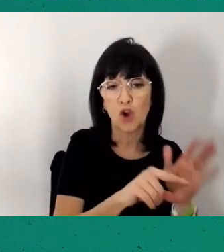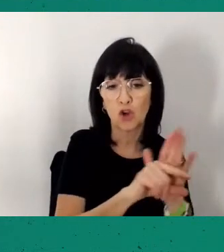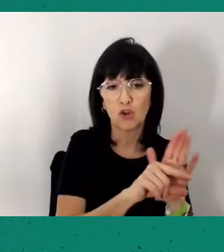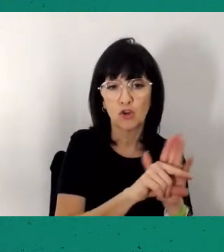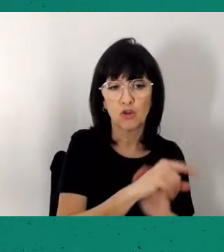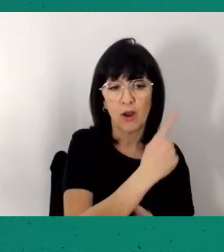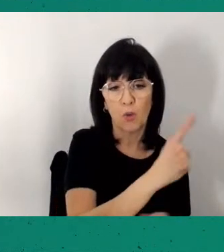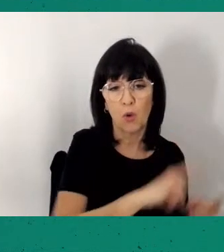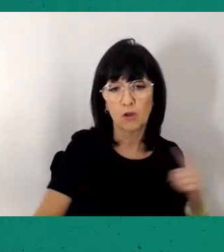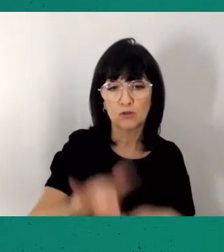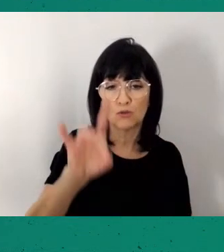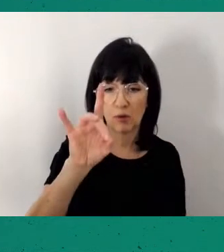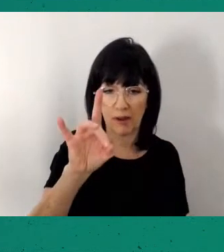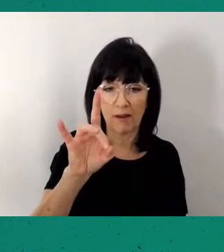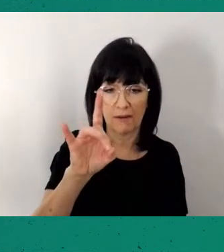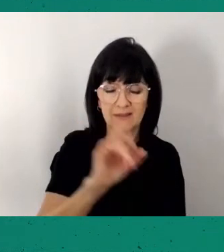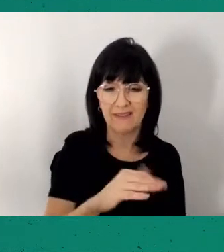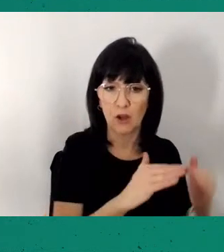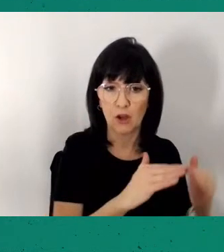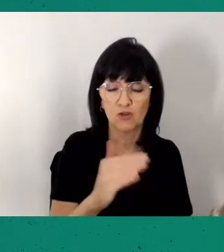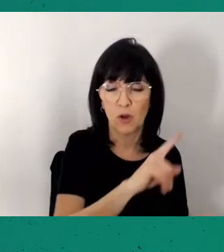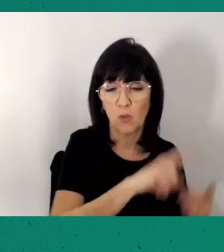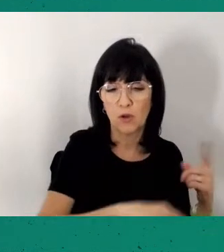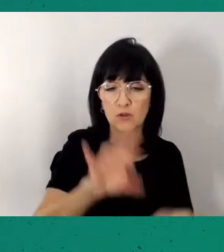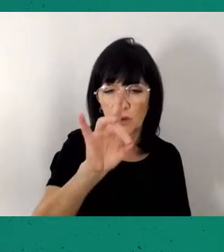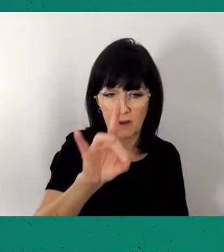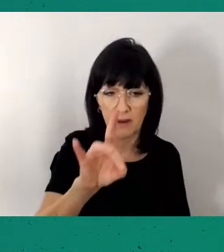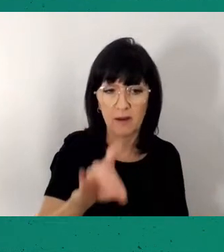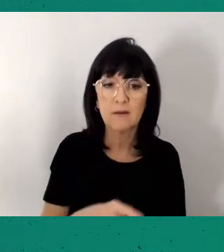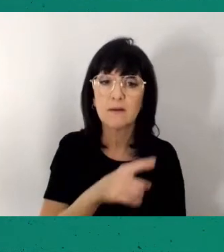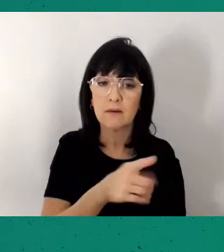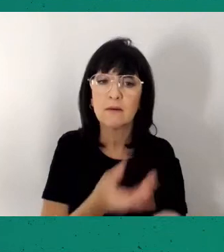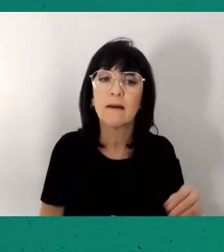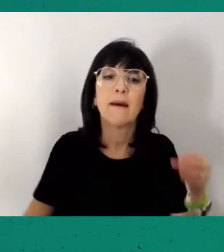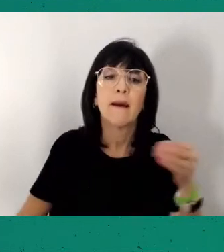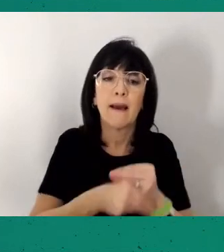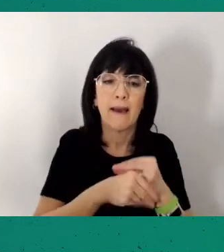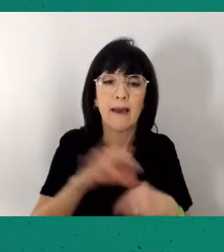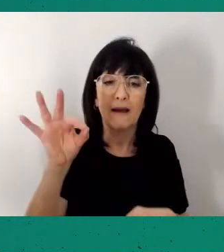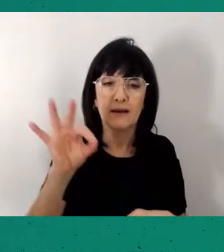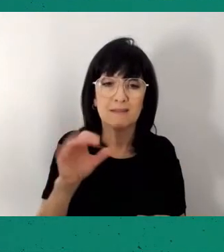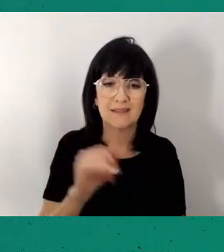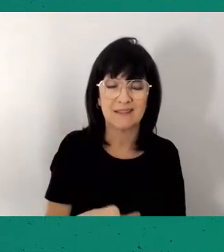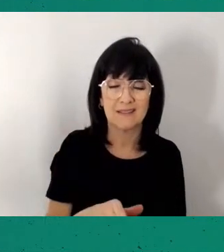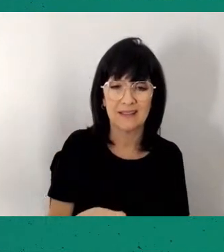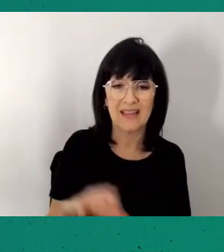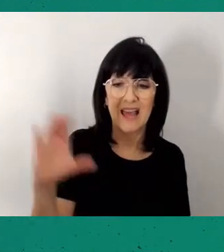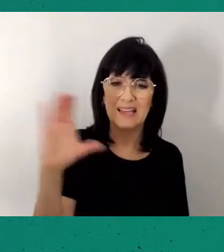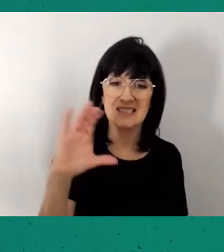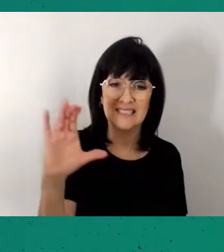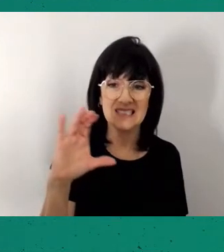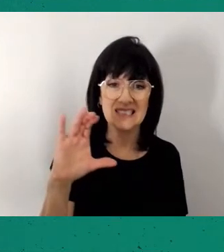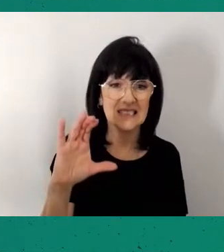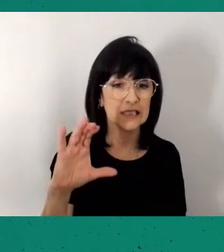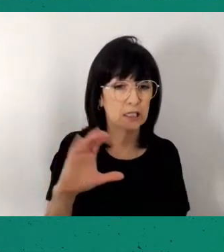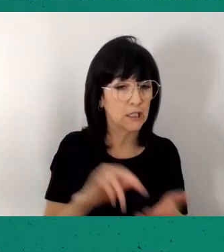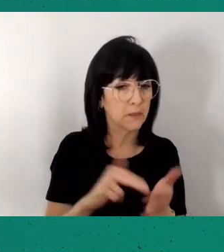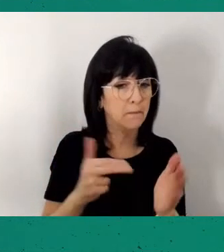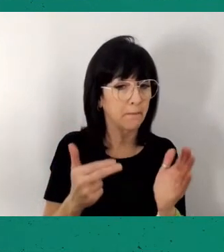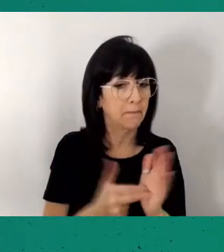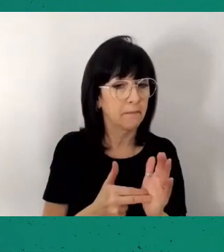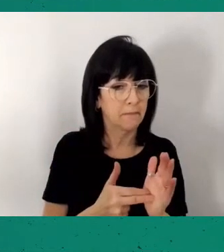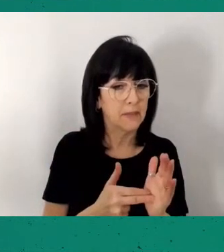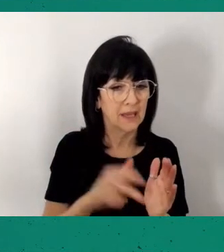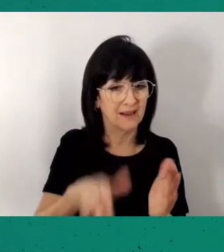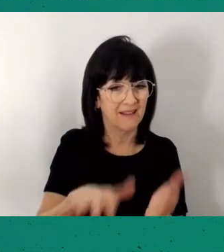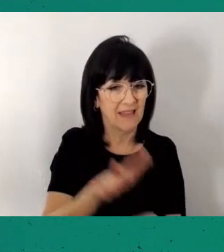grade was added while I attended there. And the C, of course, in all the colored schools in the state of Delaware denoted just